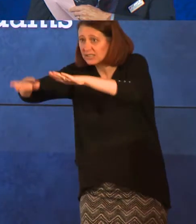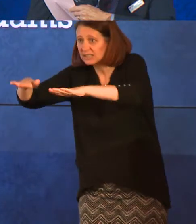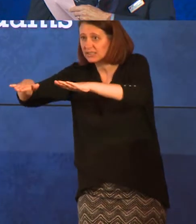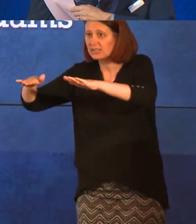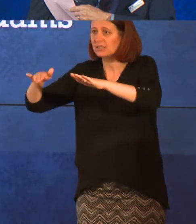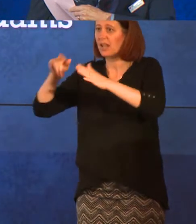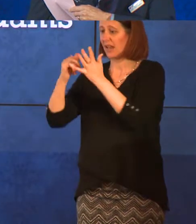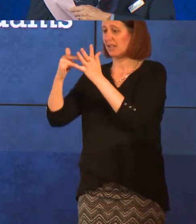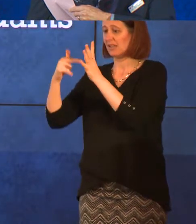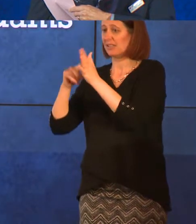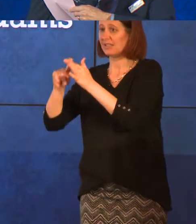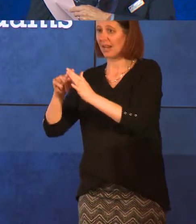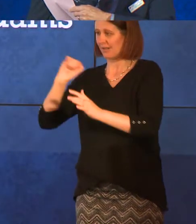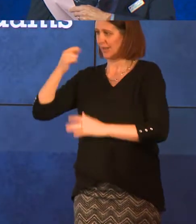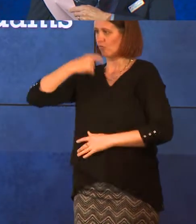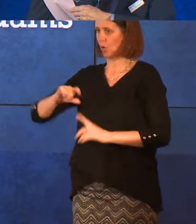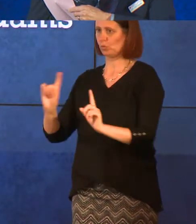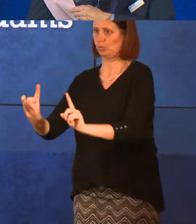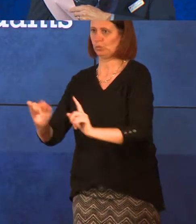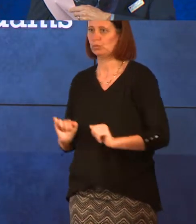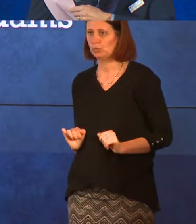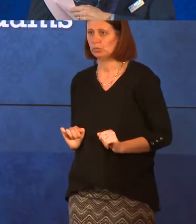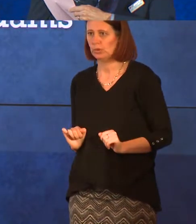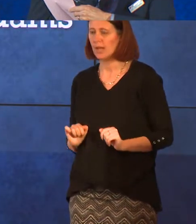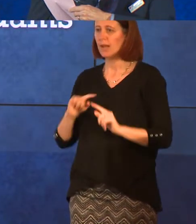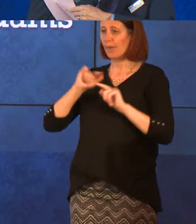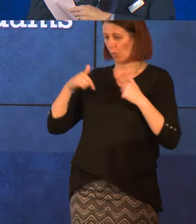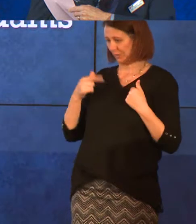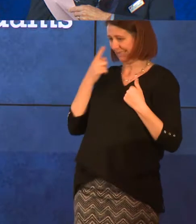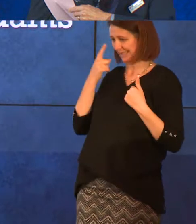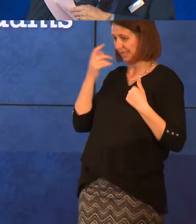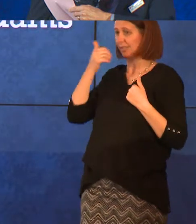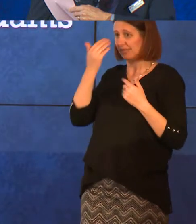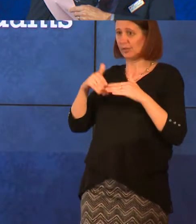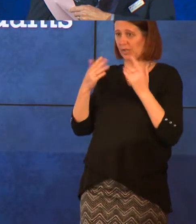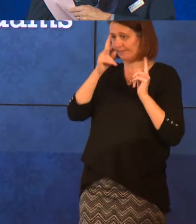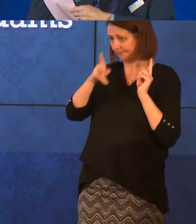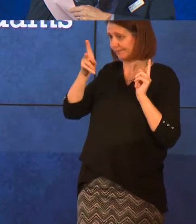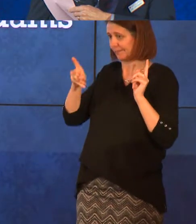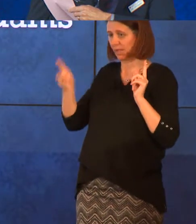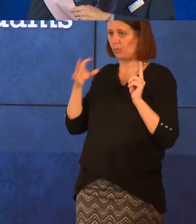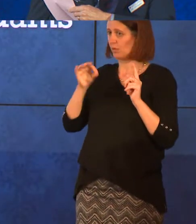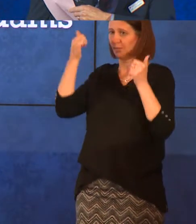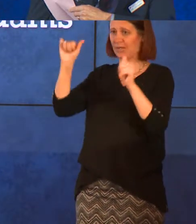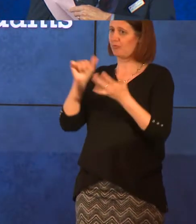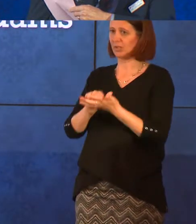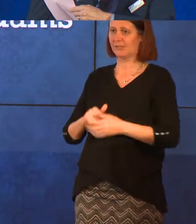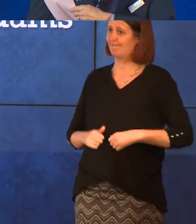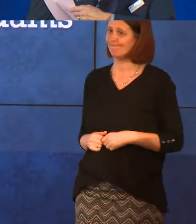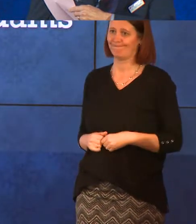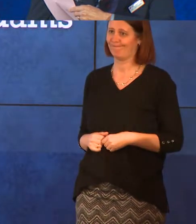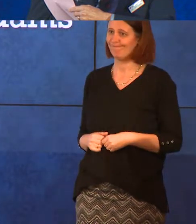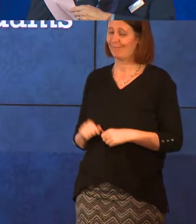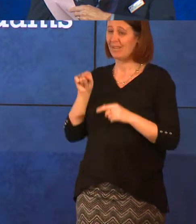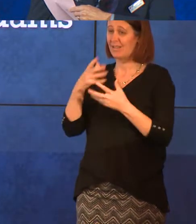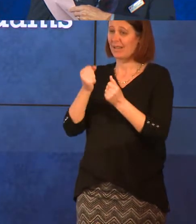the state role as well. But we are seeing day to day that we're not there yet, and that is having a